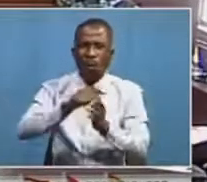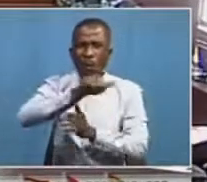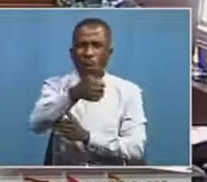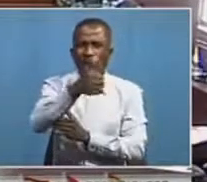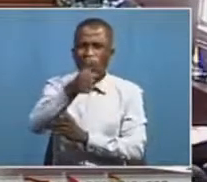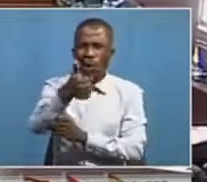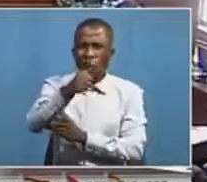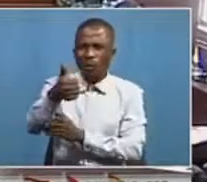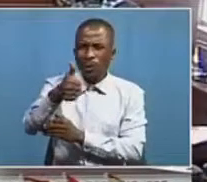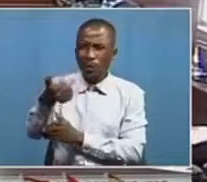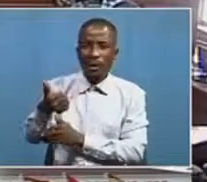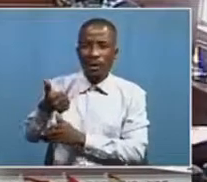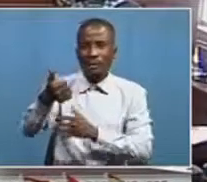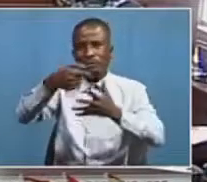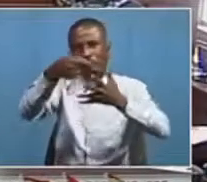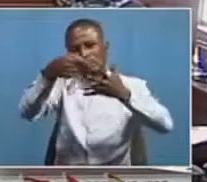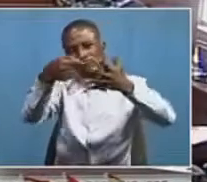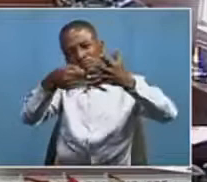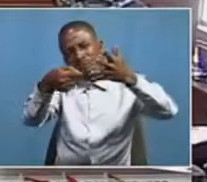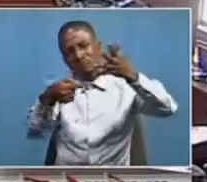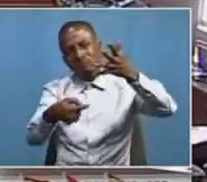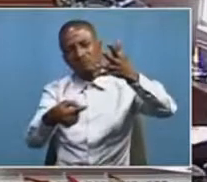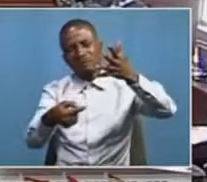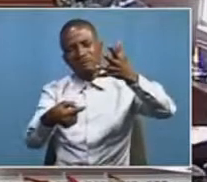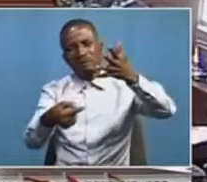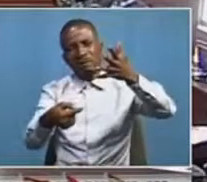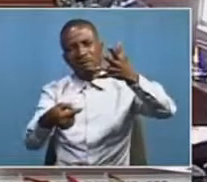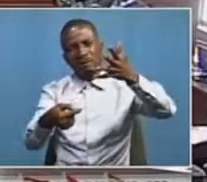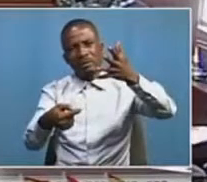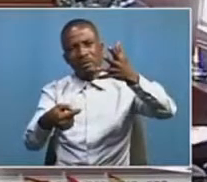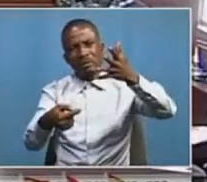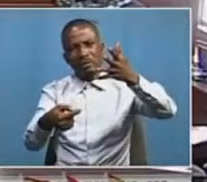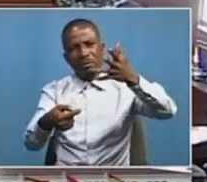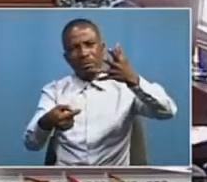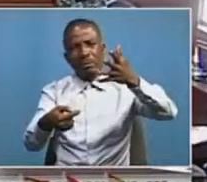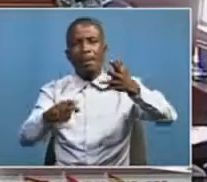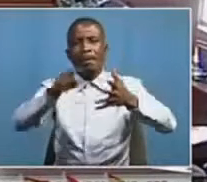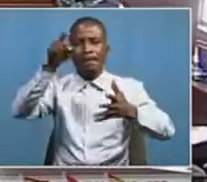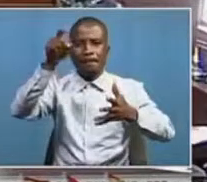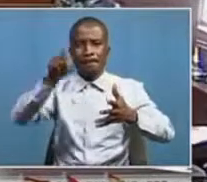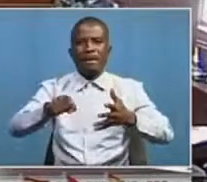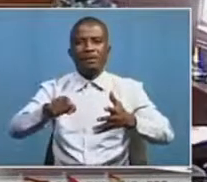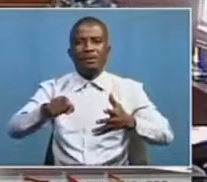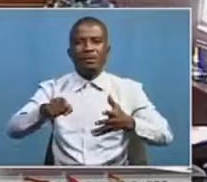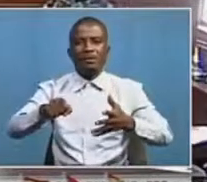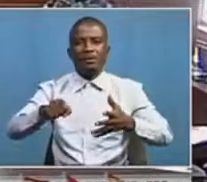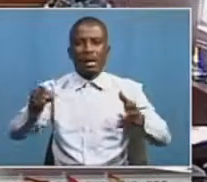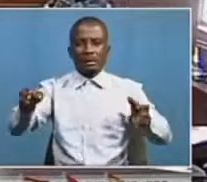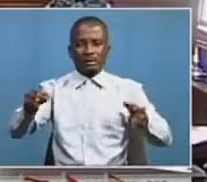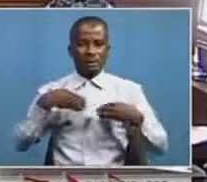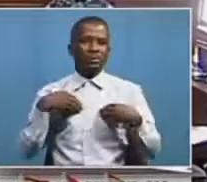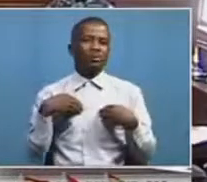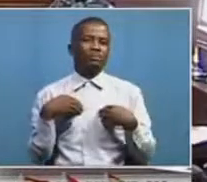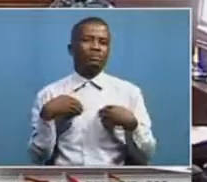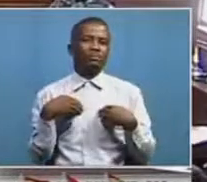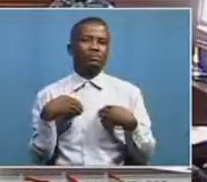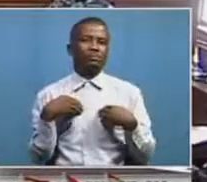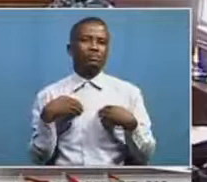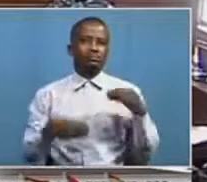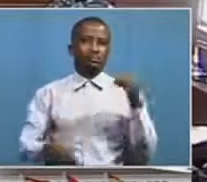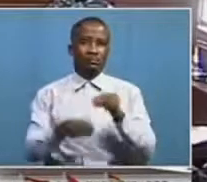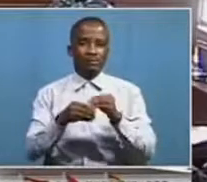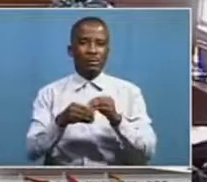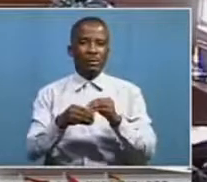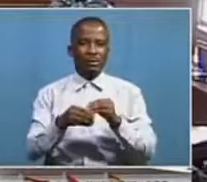relief sought under A, C, D, E, and F must be granted as a matter of course, as that would